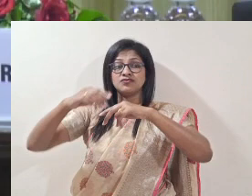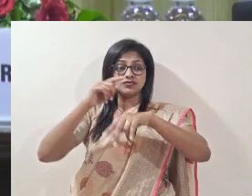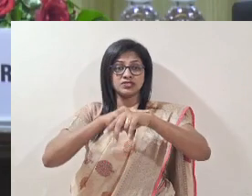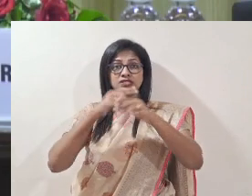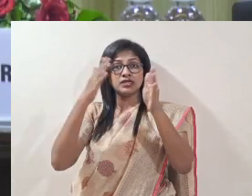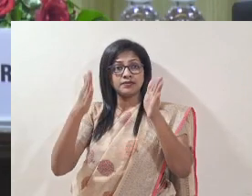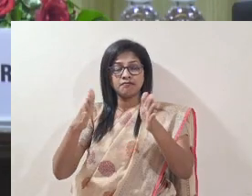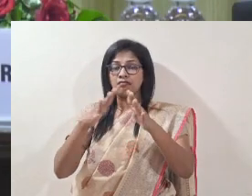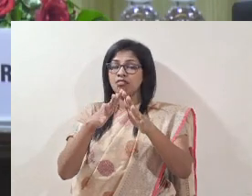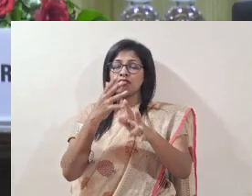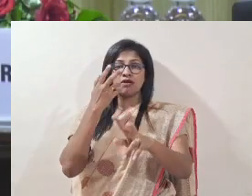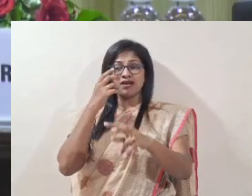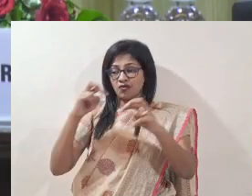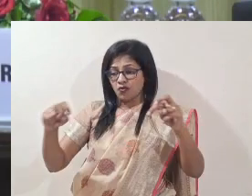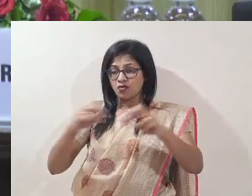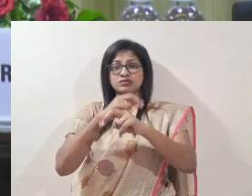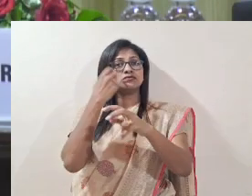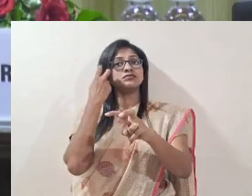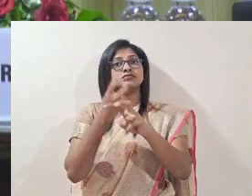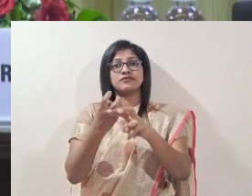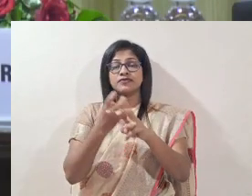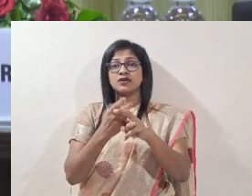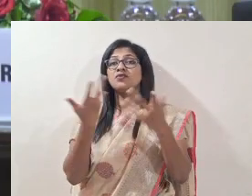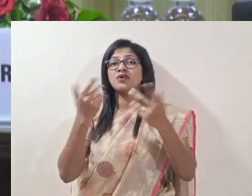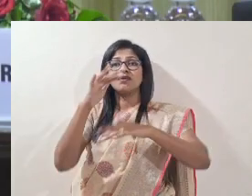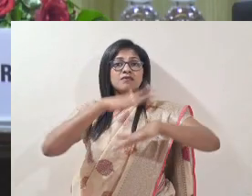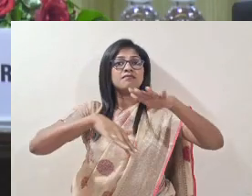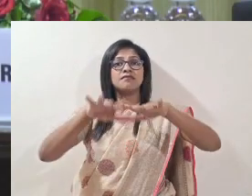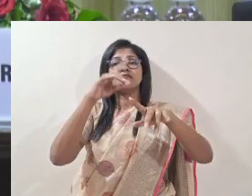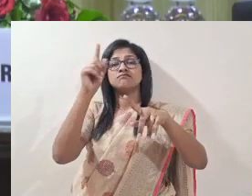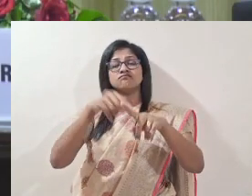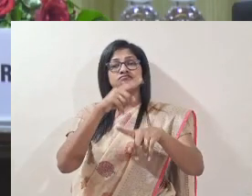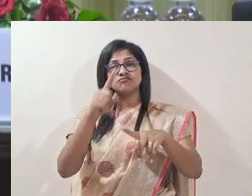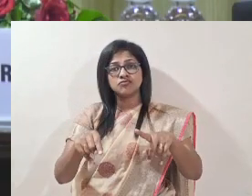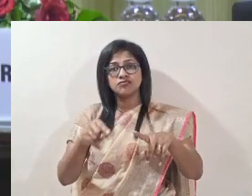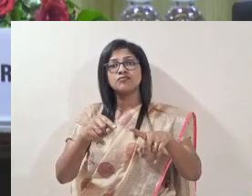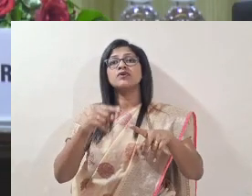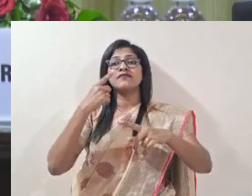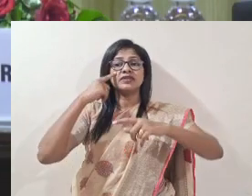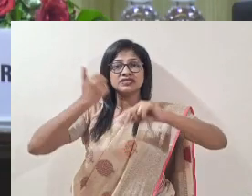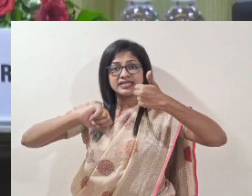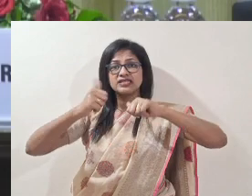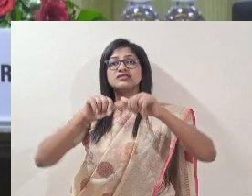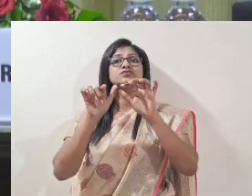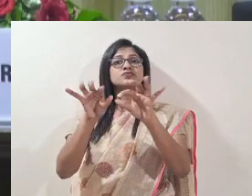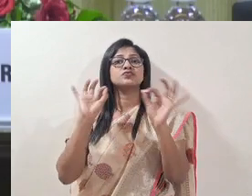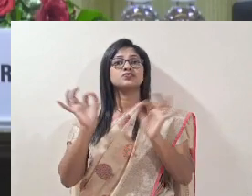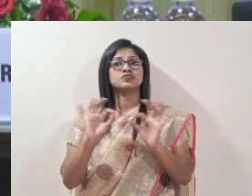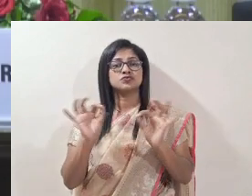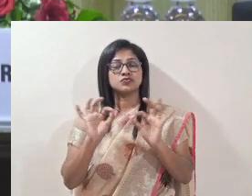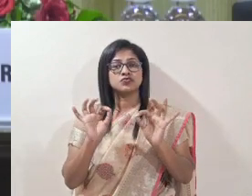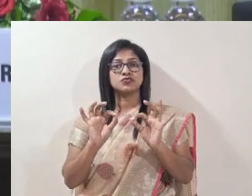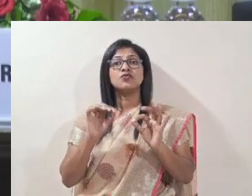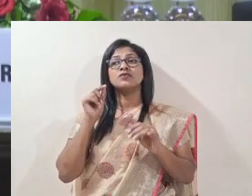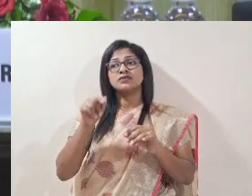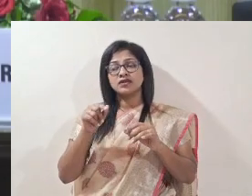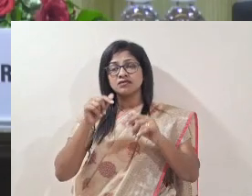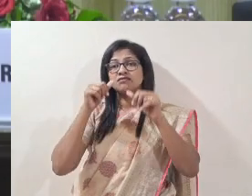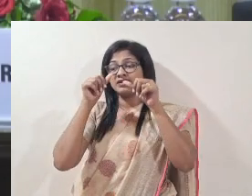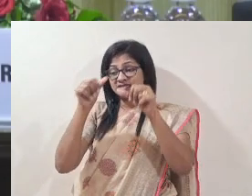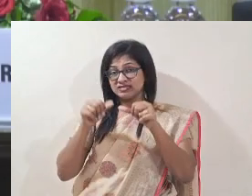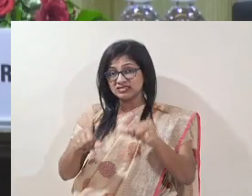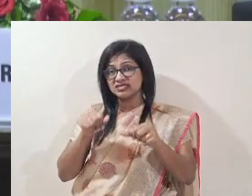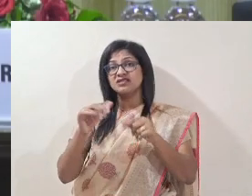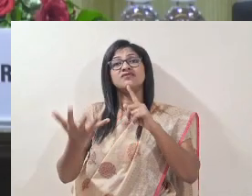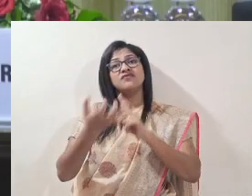time. So because of the wrong planning, because we have not been able to test the land use transport models, as a result, we have been